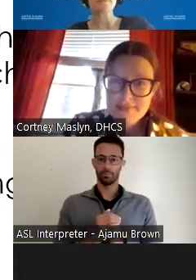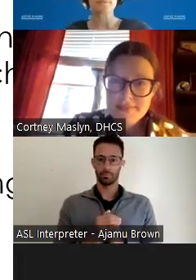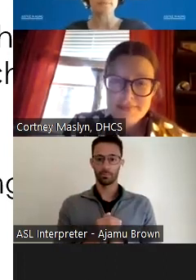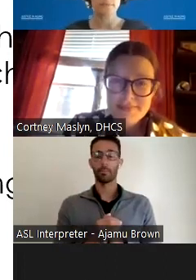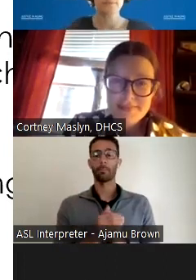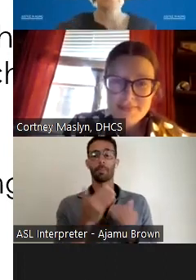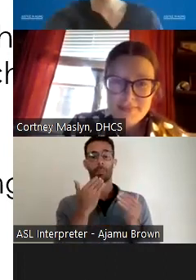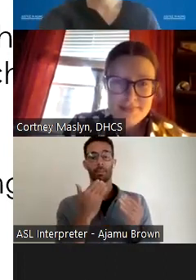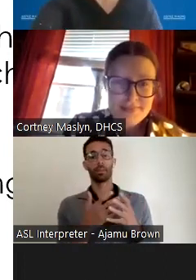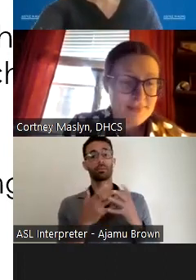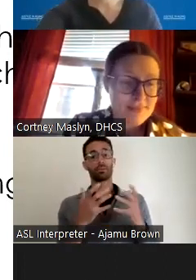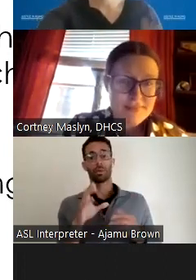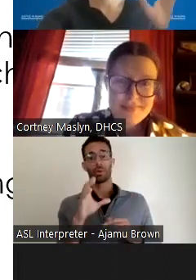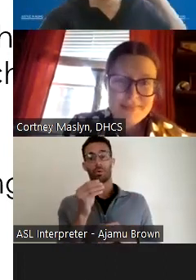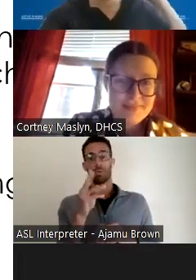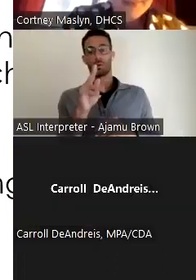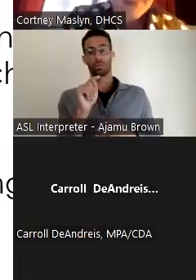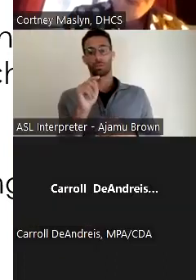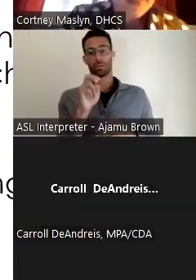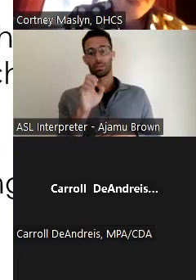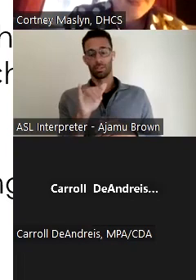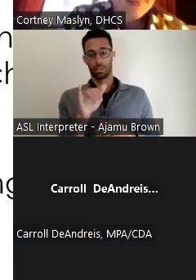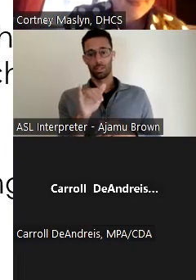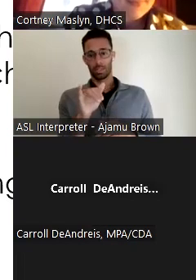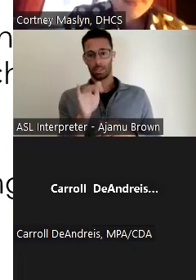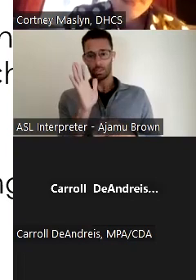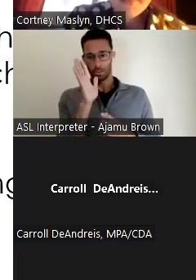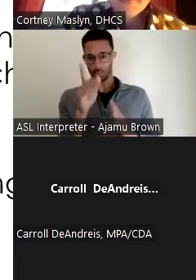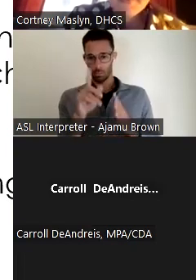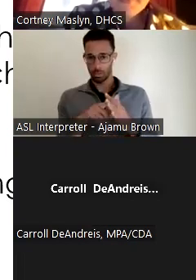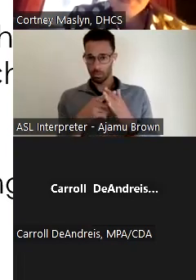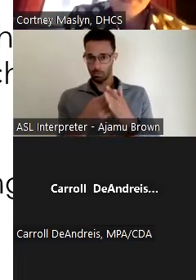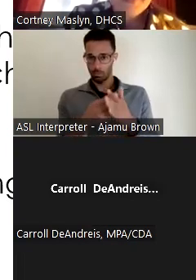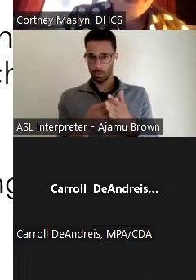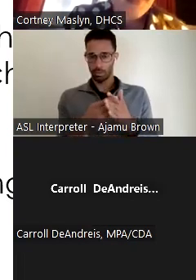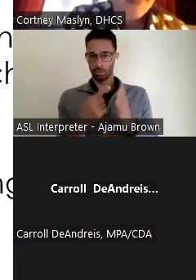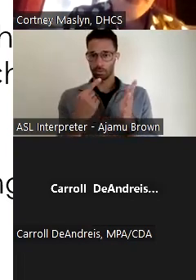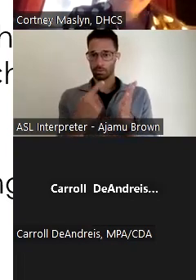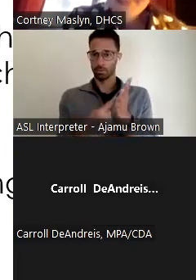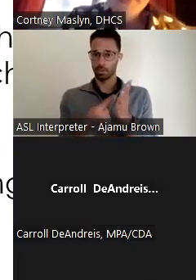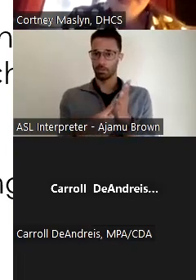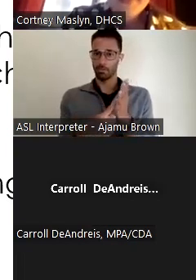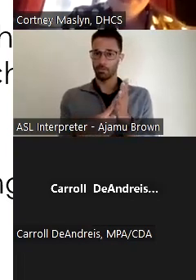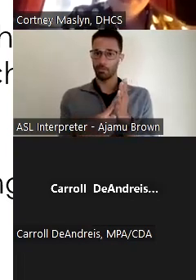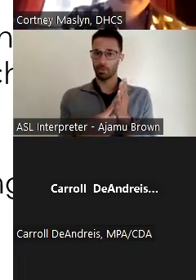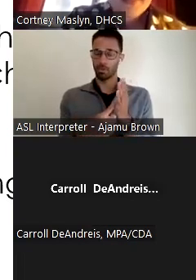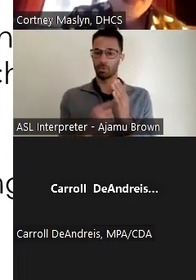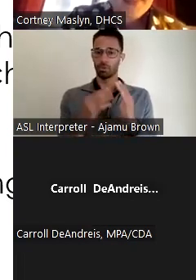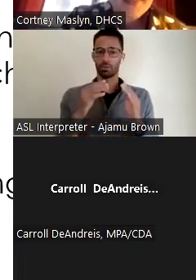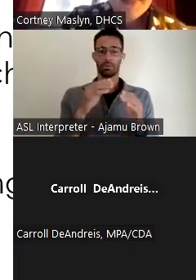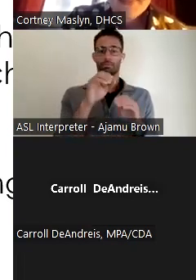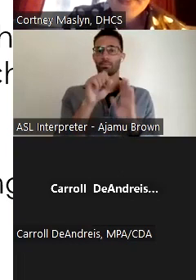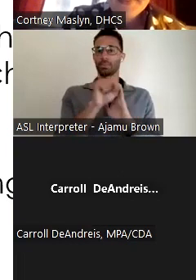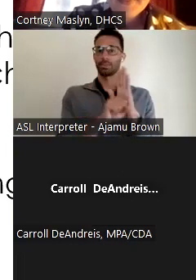I think that Courtney Maslin, you're gonna start speaking by speaking to the update on the statewide transition plan, and then we will transition